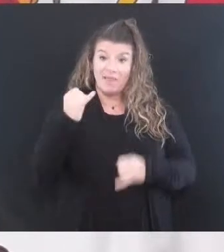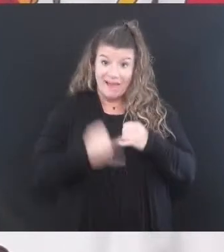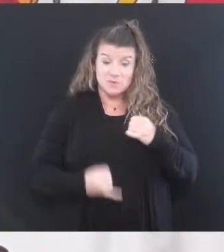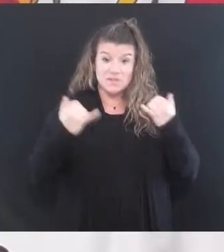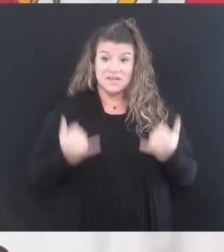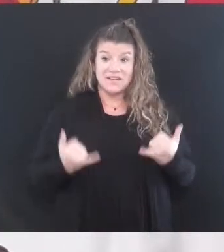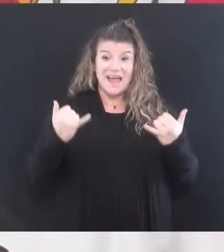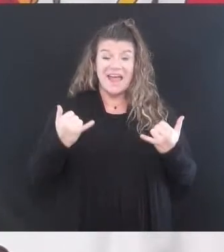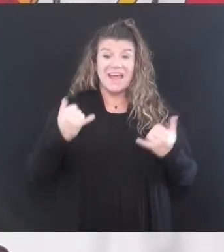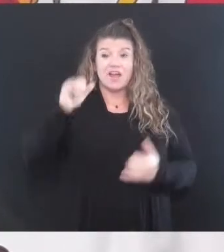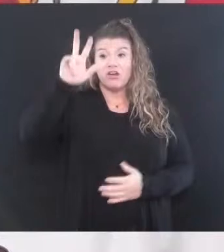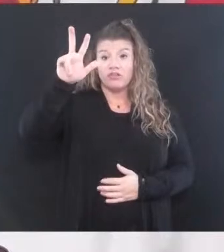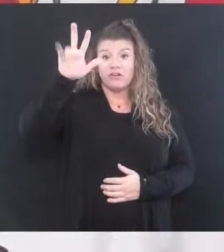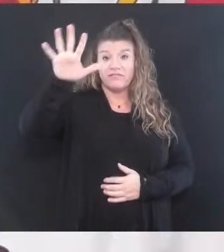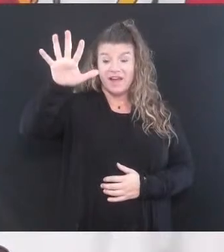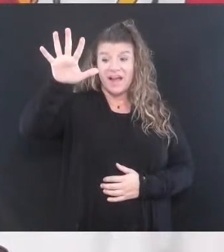today, the